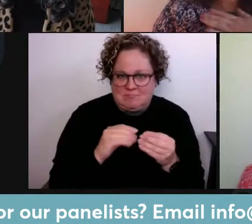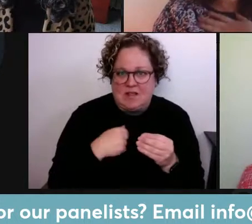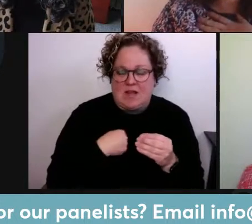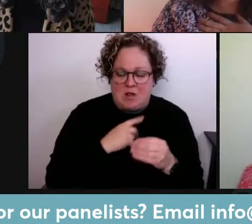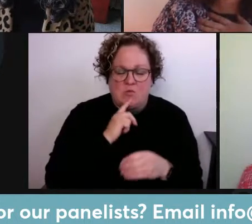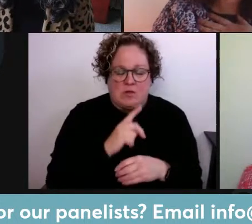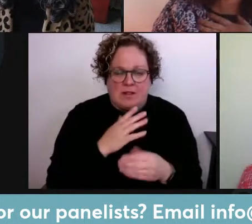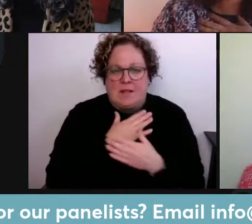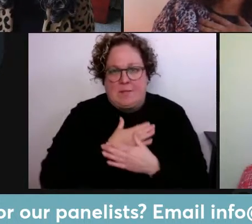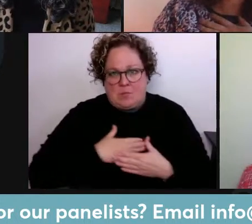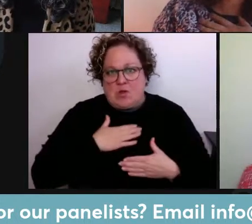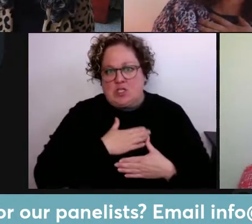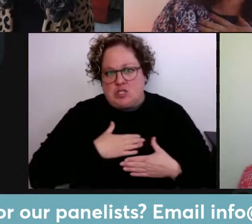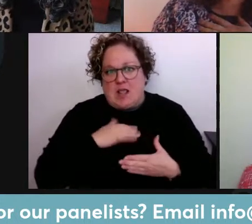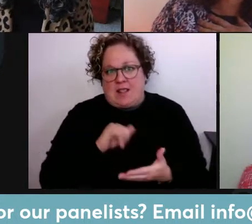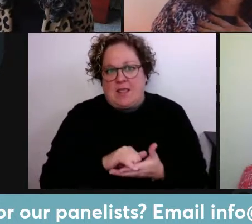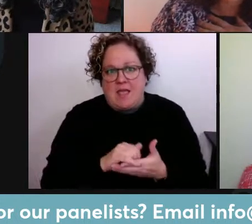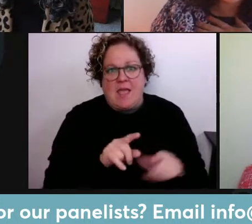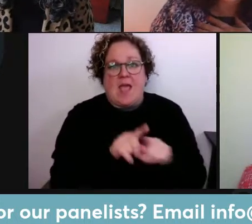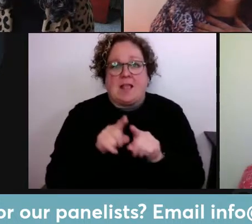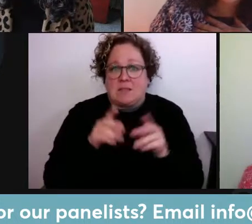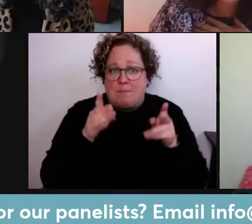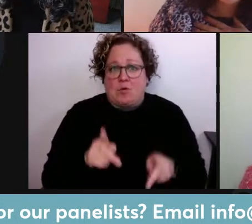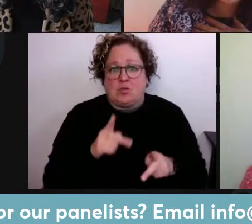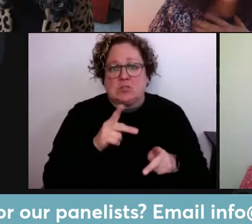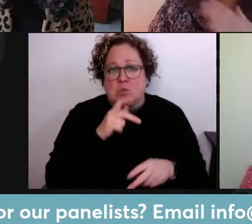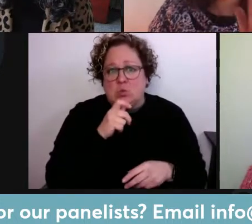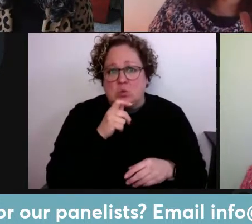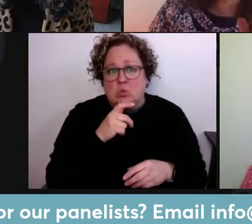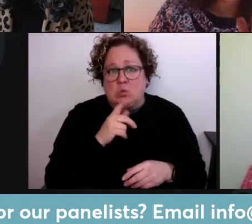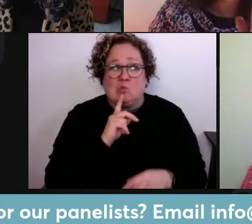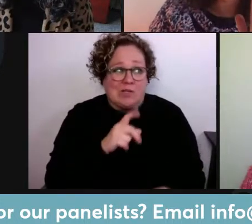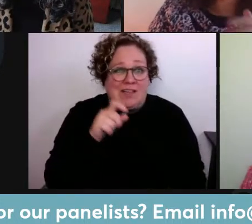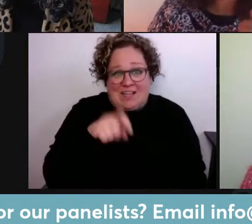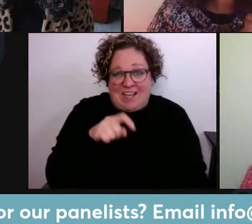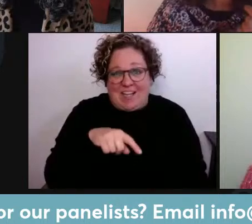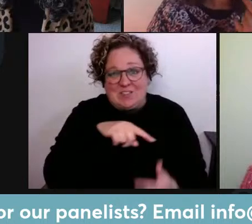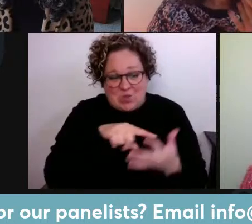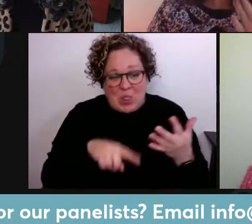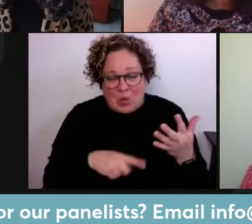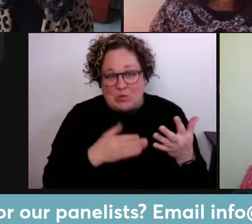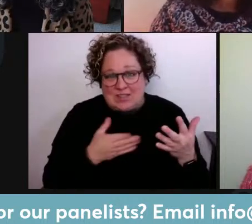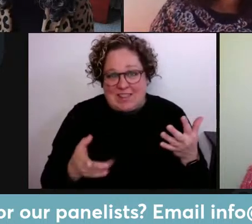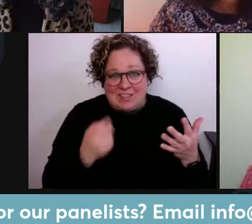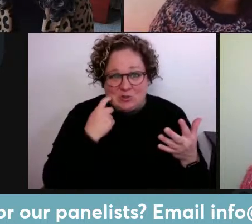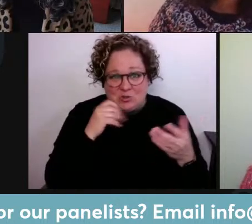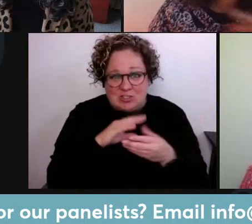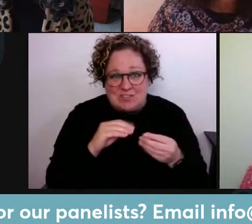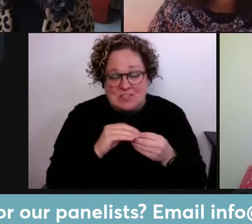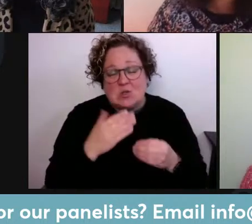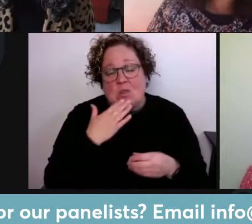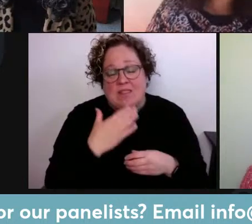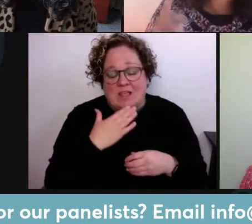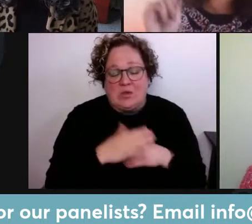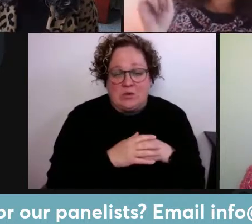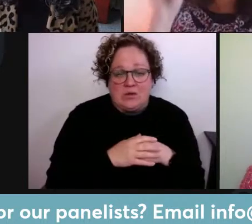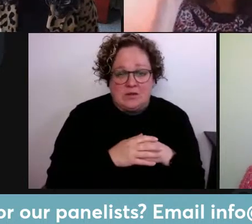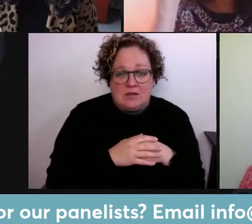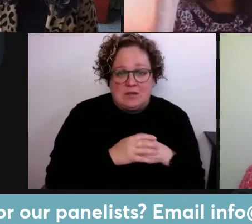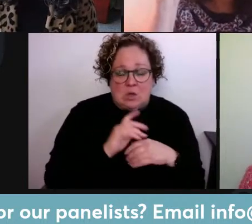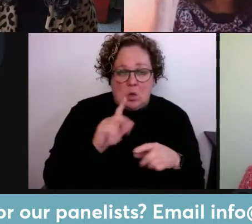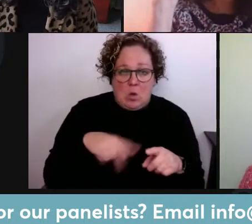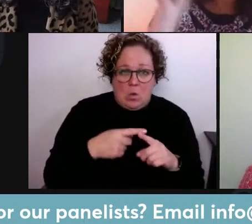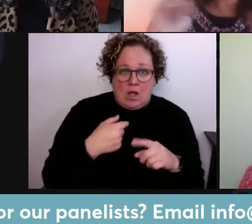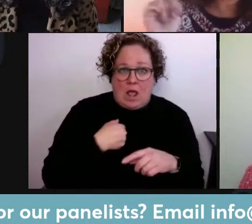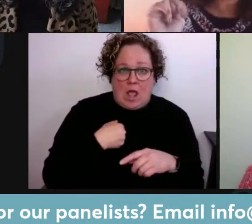it as being the person that's on the other side of the table that needs those things. So thank you. When I was